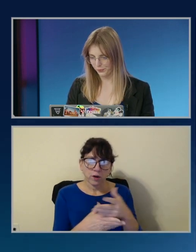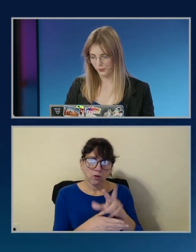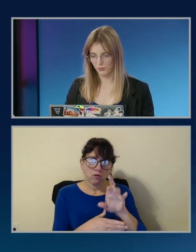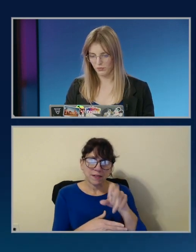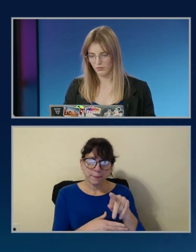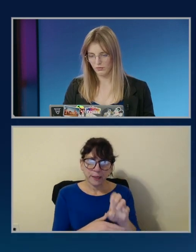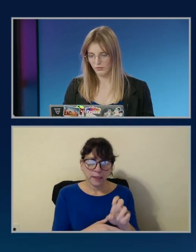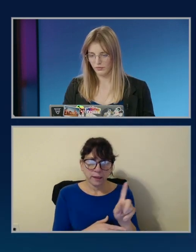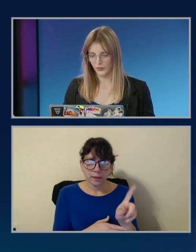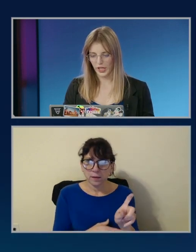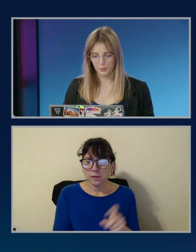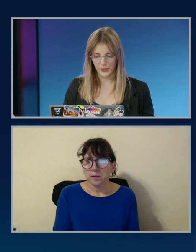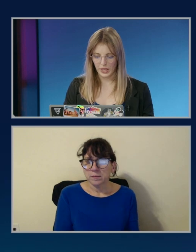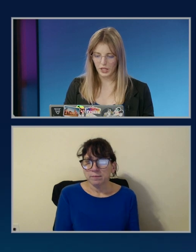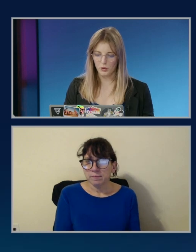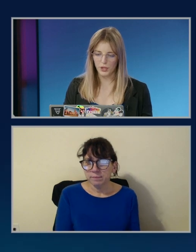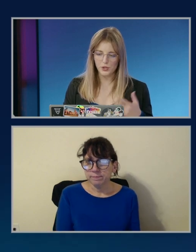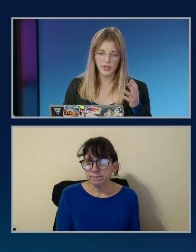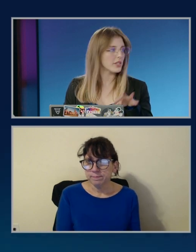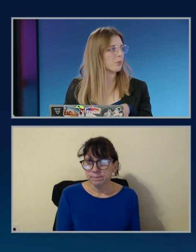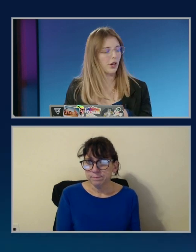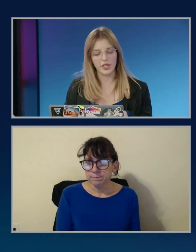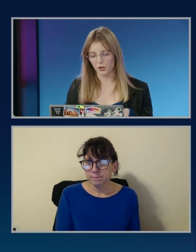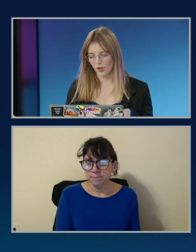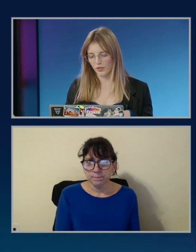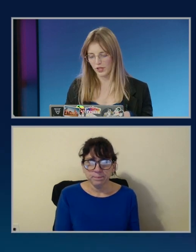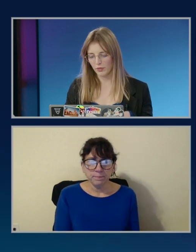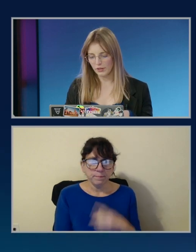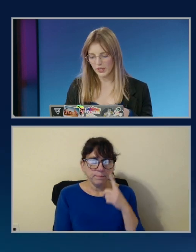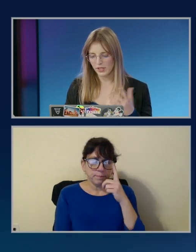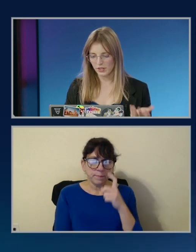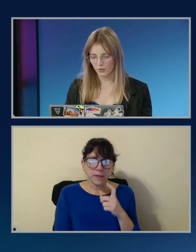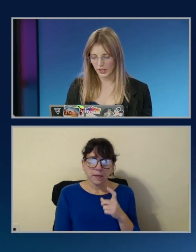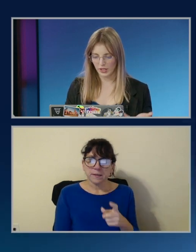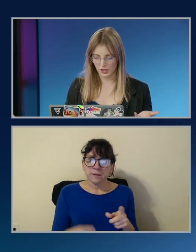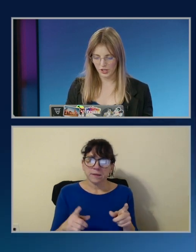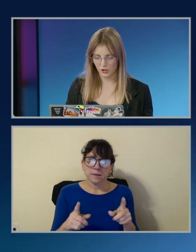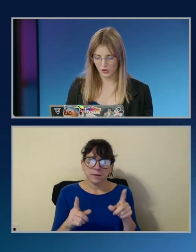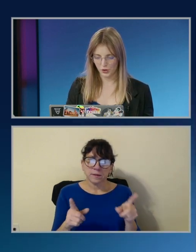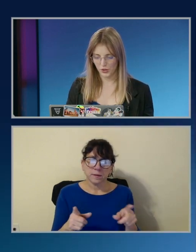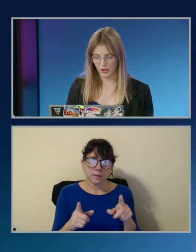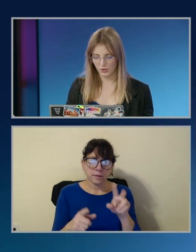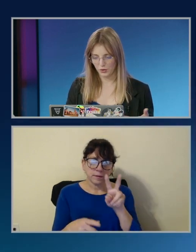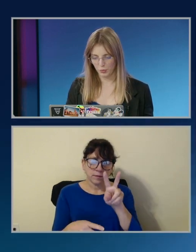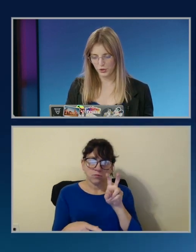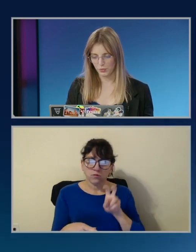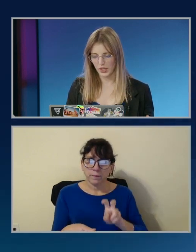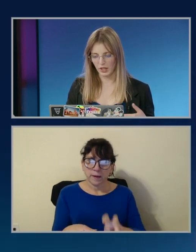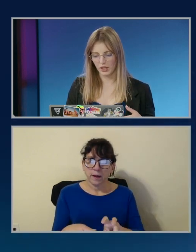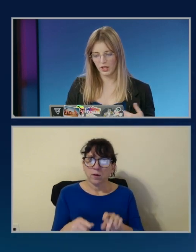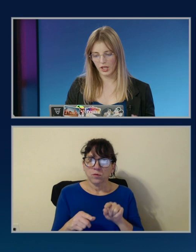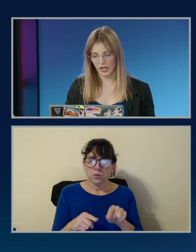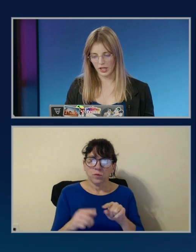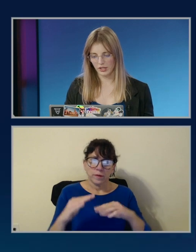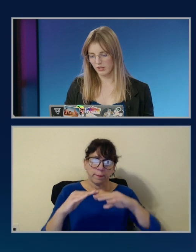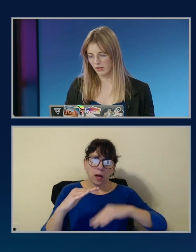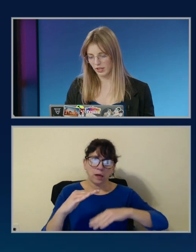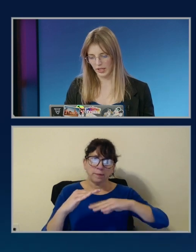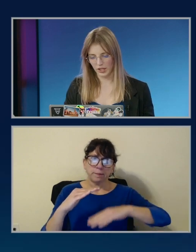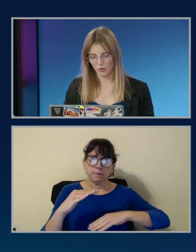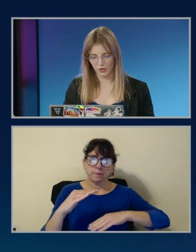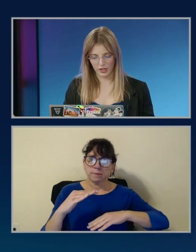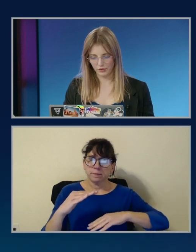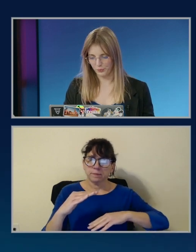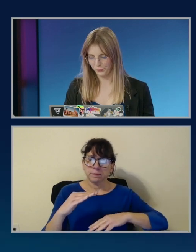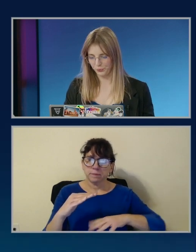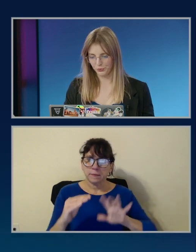Okay. Okay, and then because we're in this working draft environment, we can actually just go down to the bottom here and